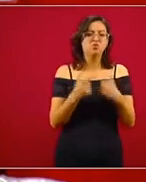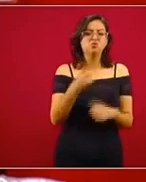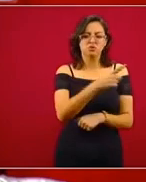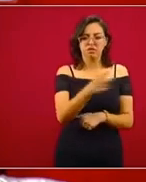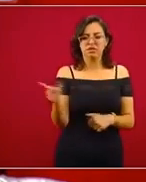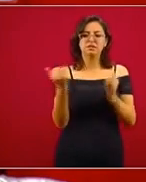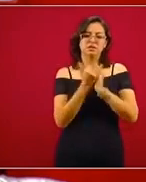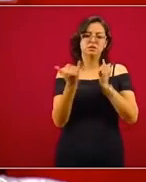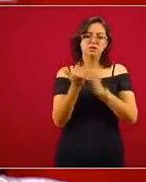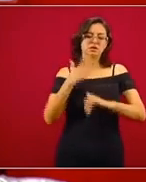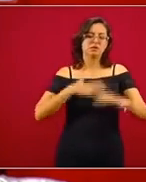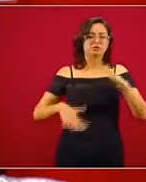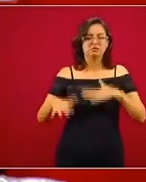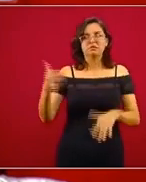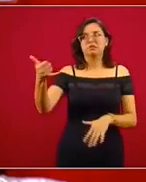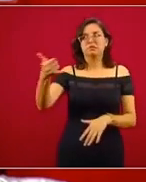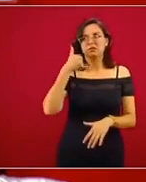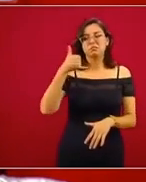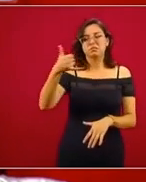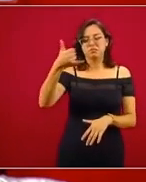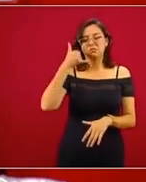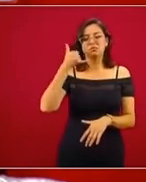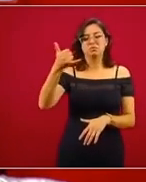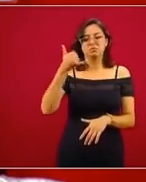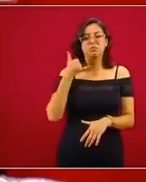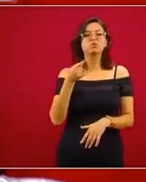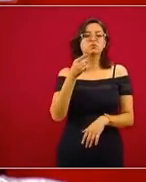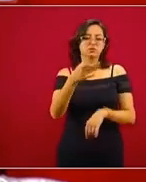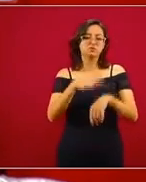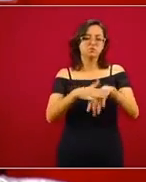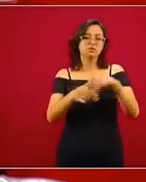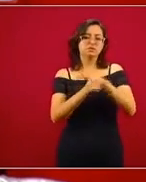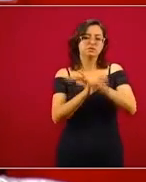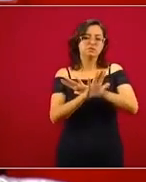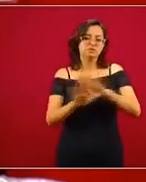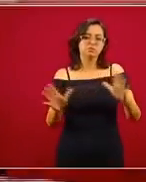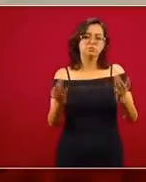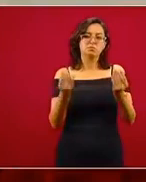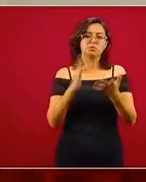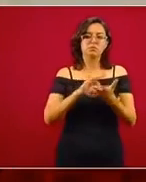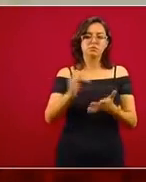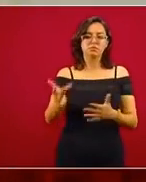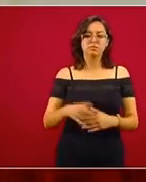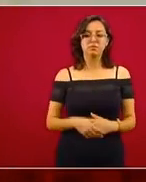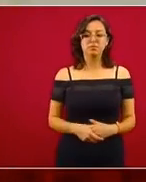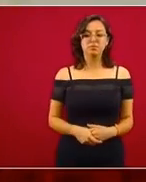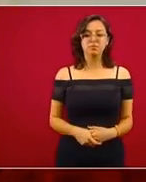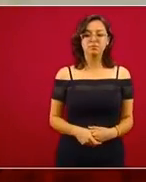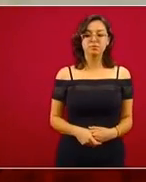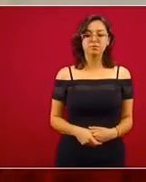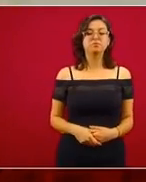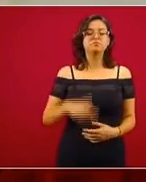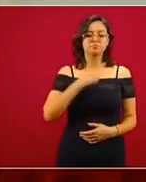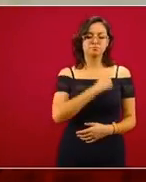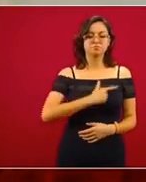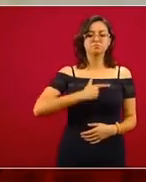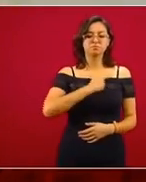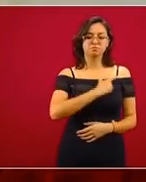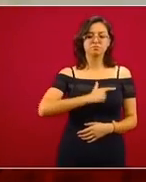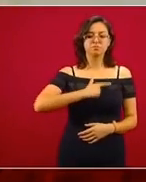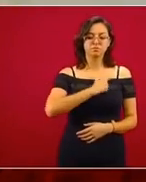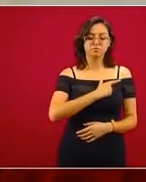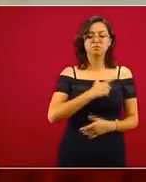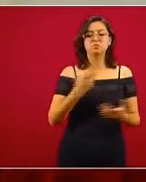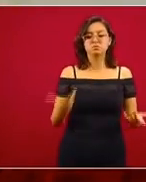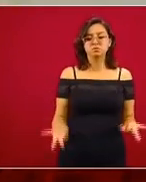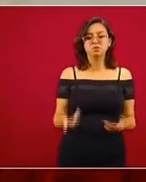maybe without wanting to, they get a silly answer or poor answer. And so I would really like you to